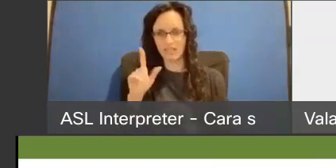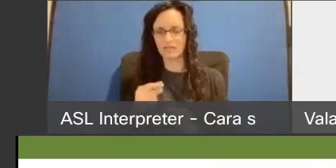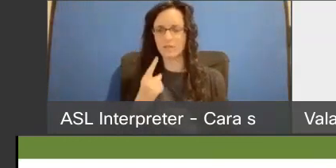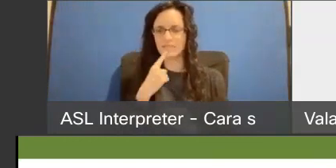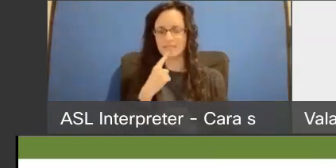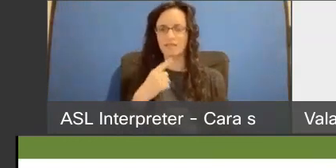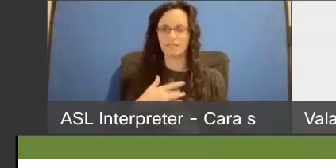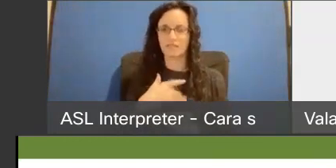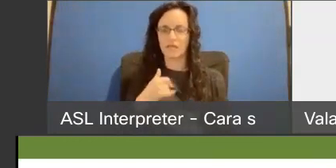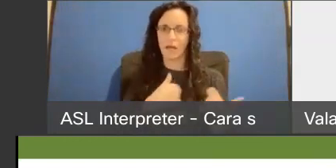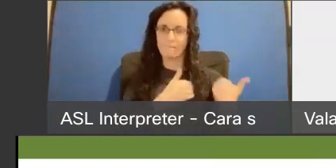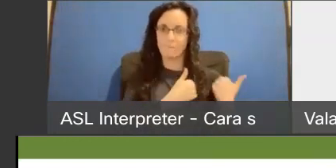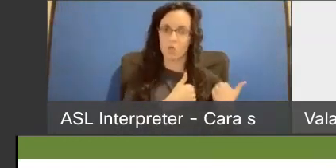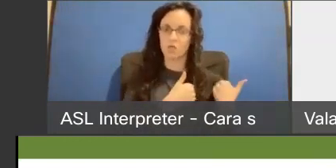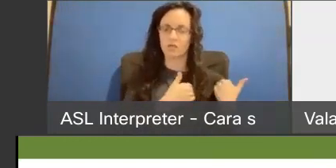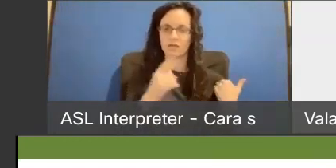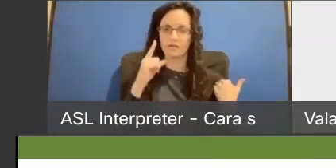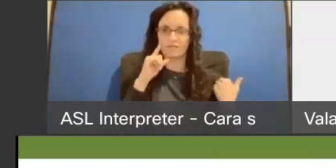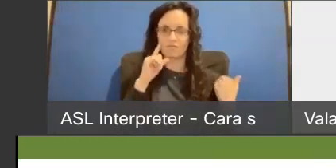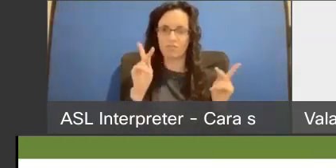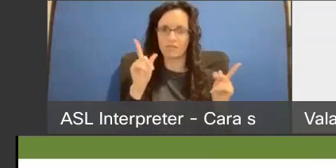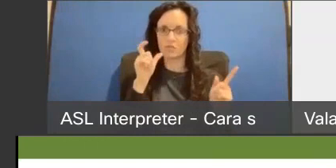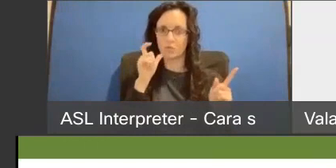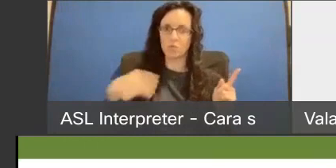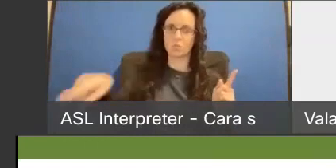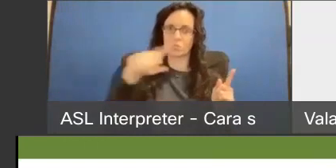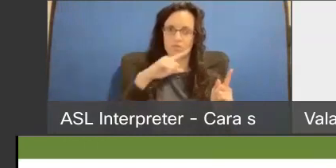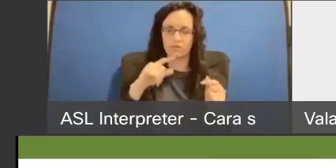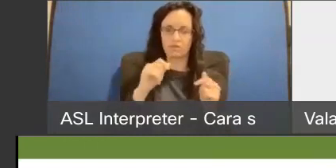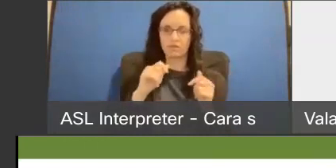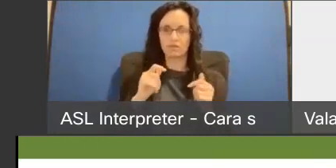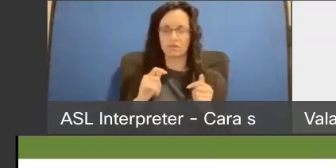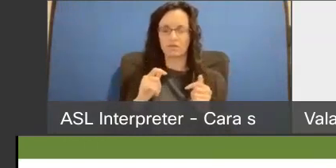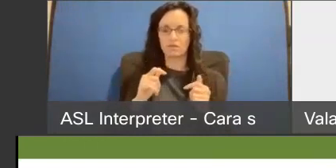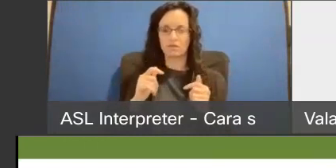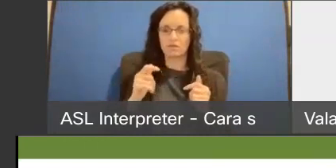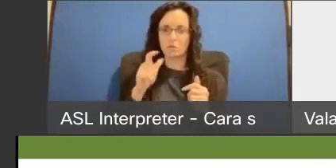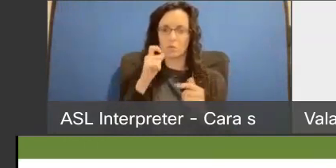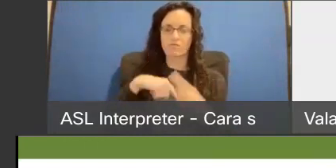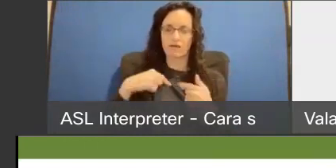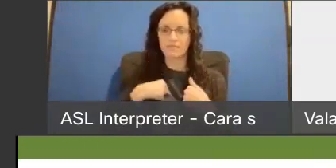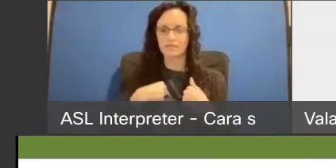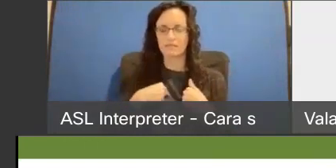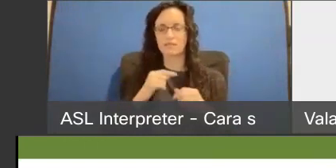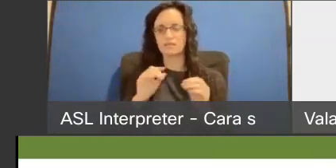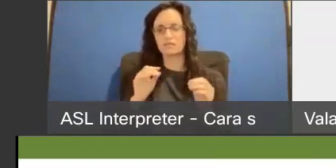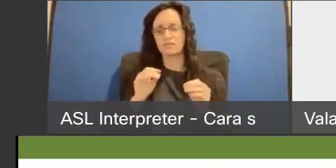to everyone around you, feelings of helplessness and hopelessness, escape, no self-worth,